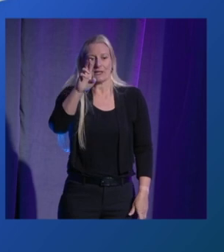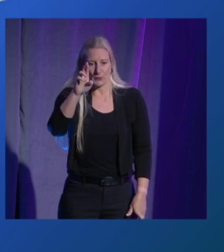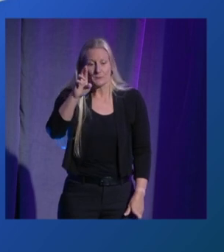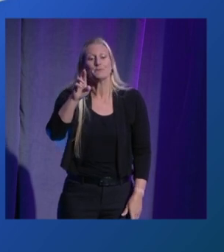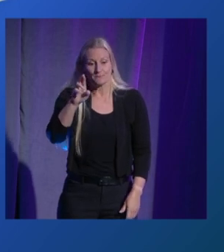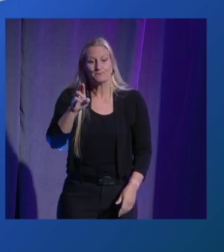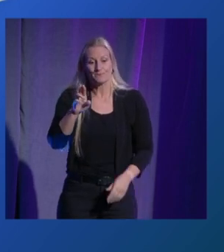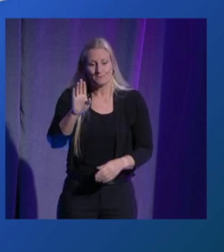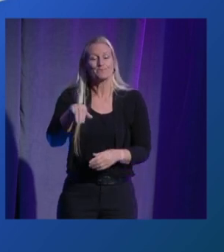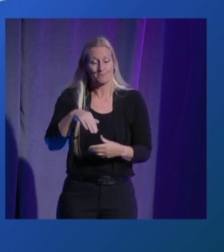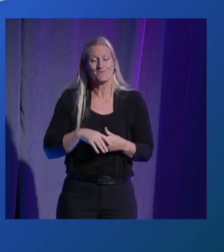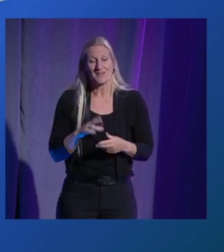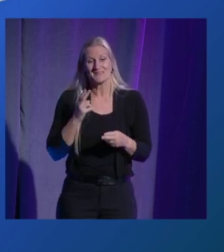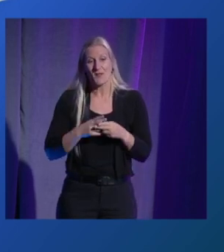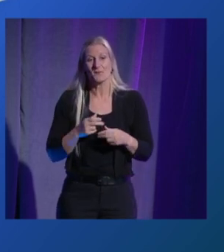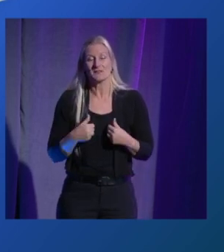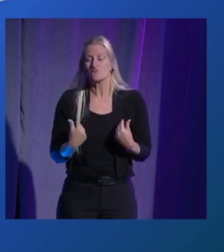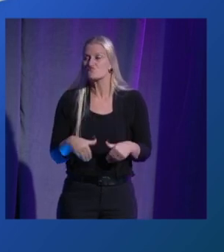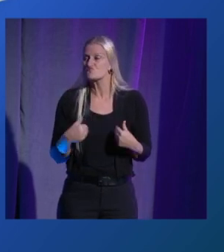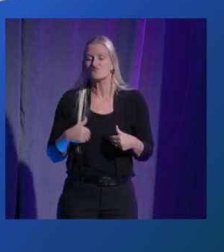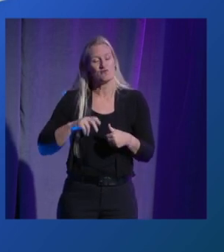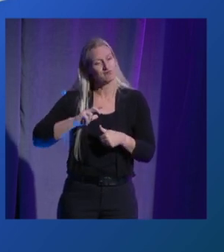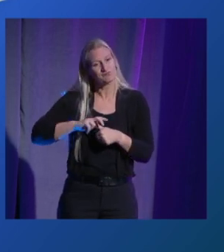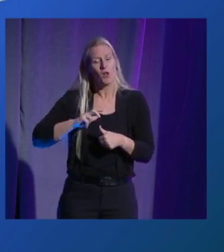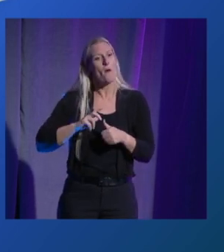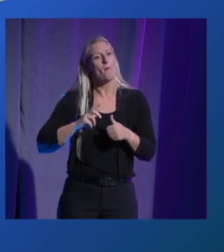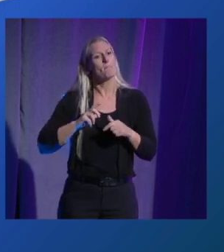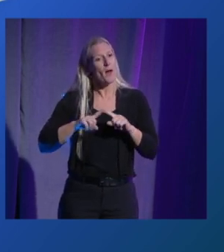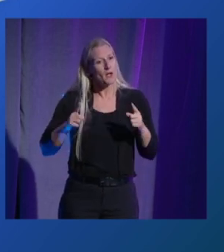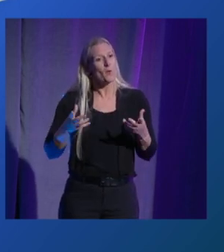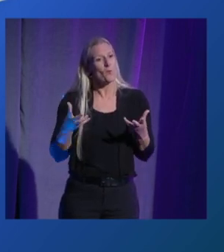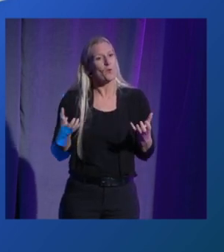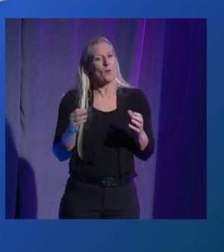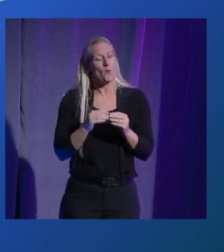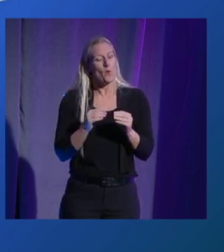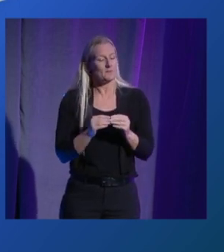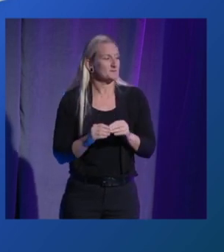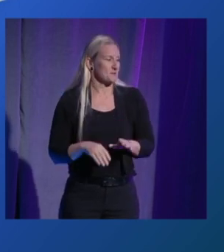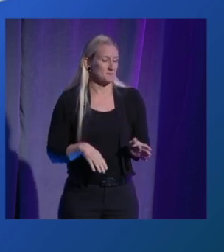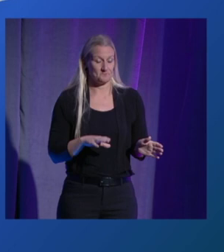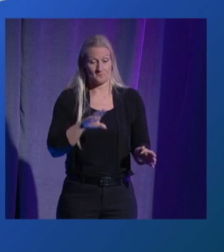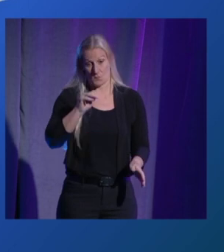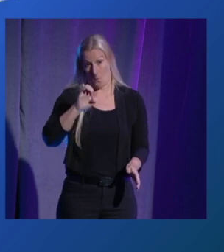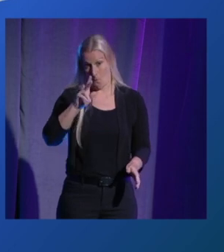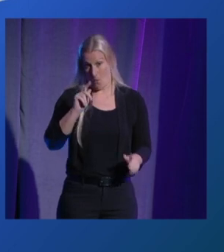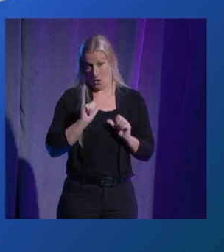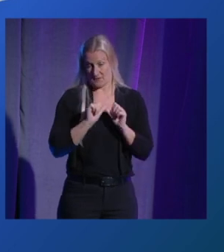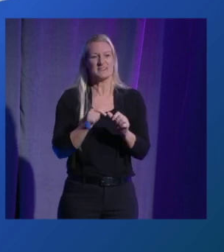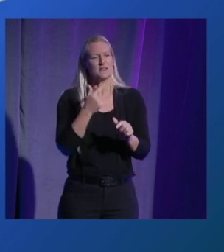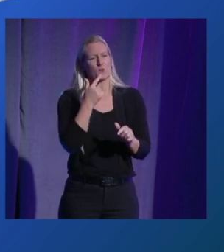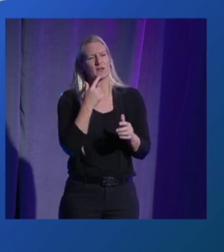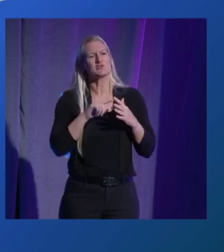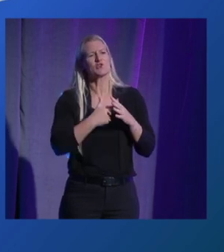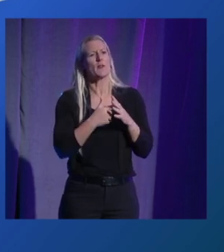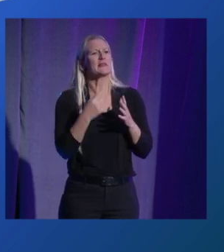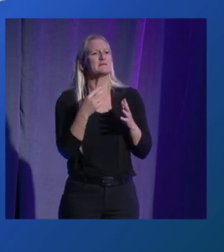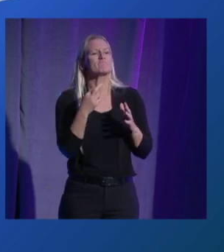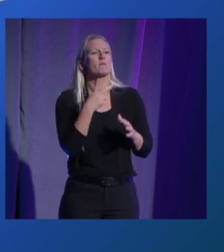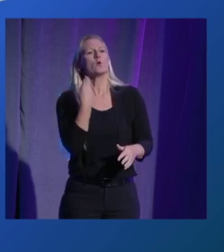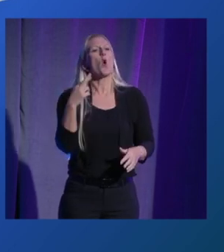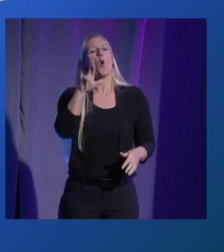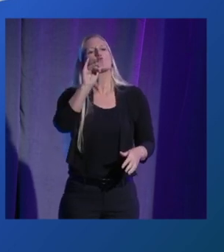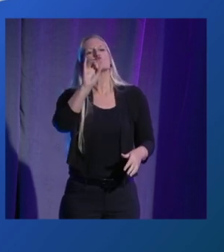yeah yep so um we're we're going to go to Abby here we're going to start this risk discussion which should be very interesting